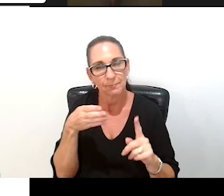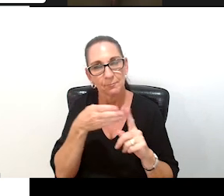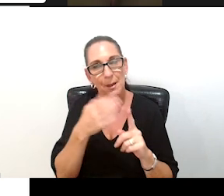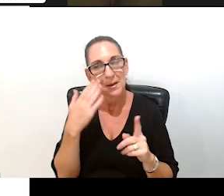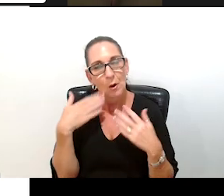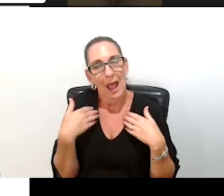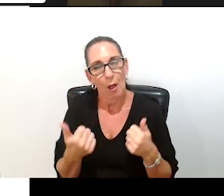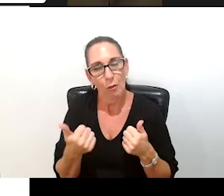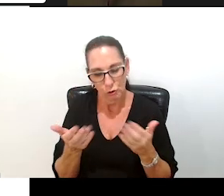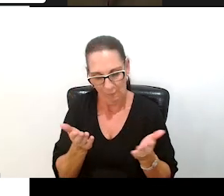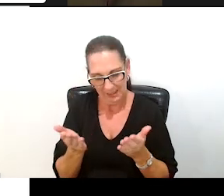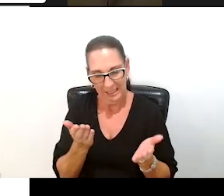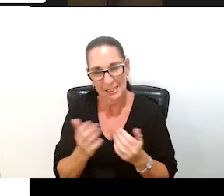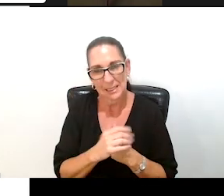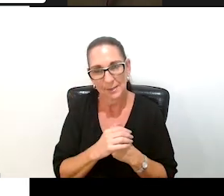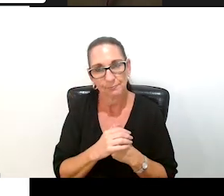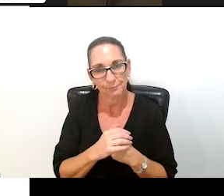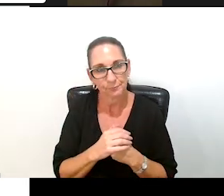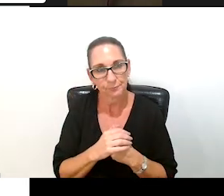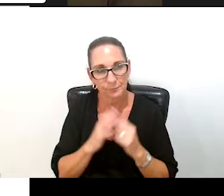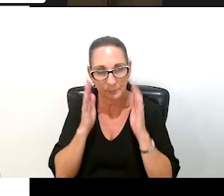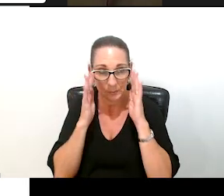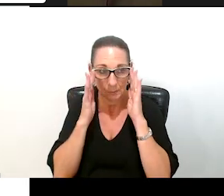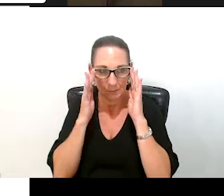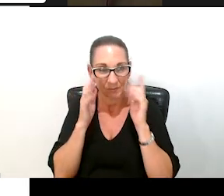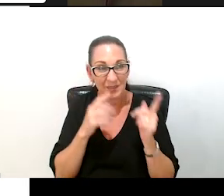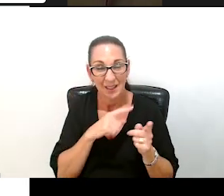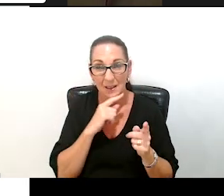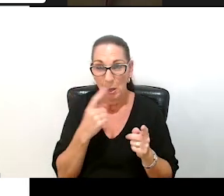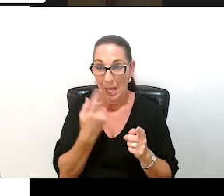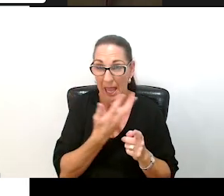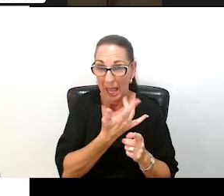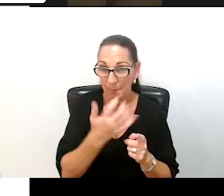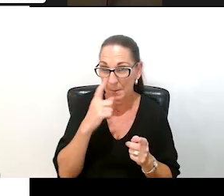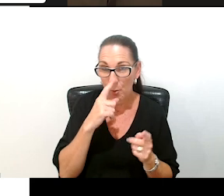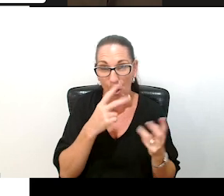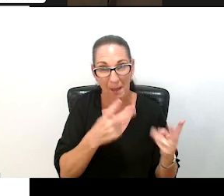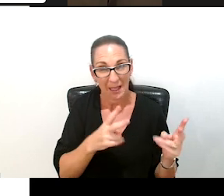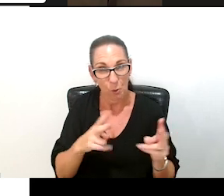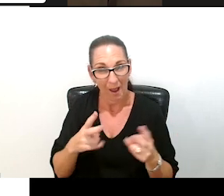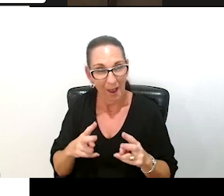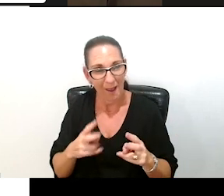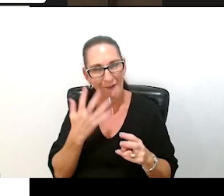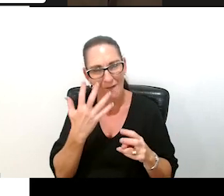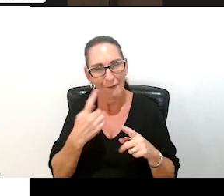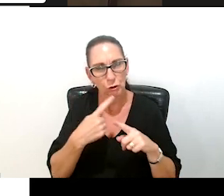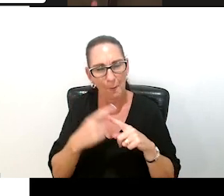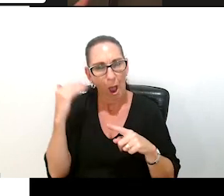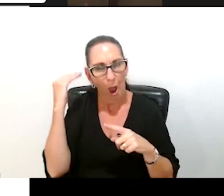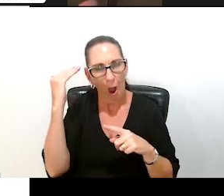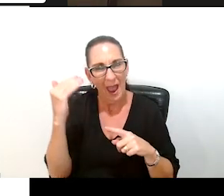related services. They also found that the mortality rate was 5 times higher for people with